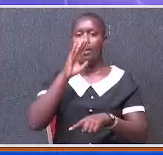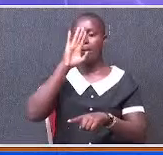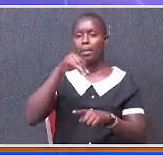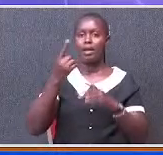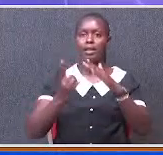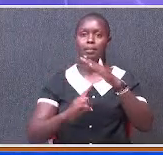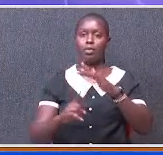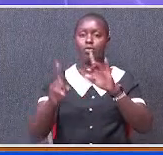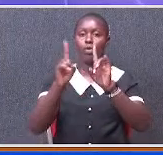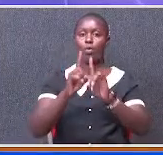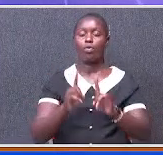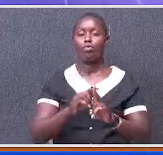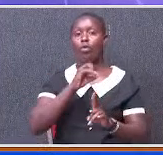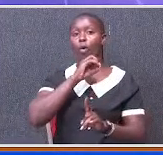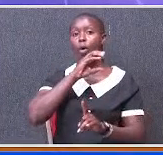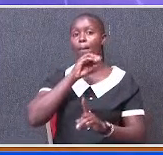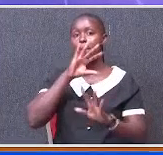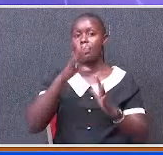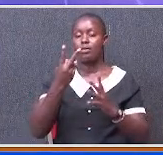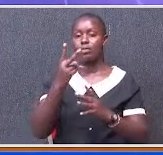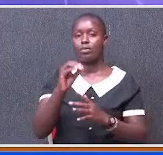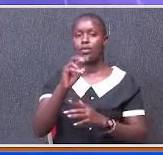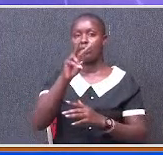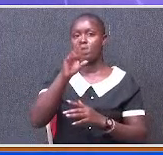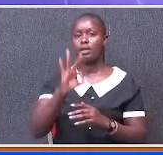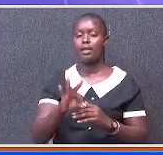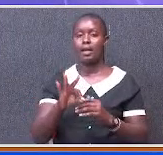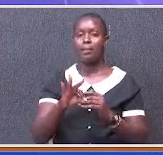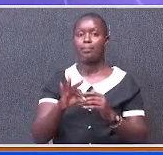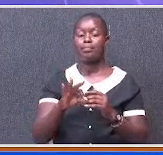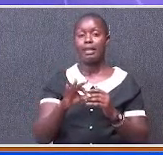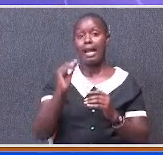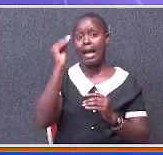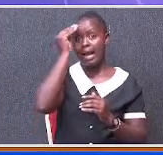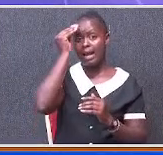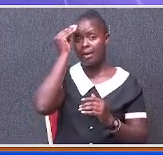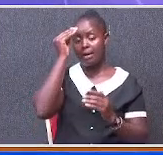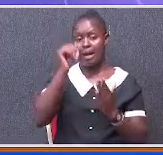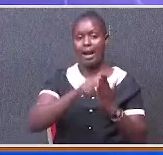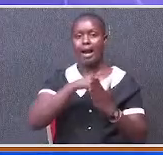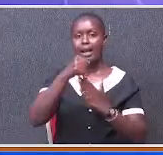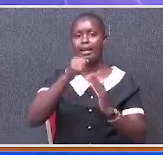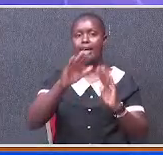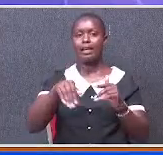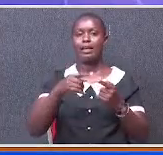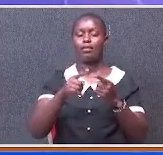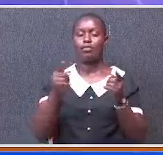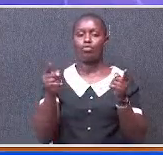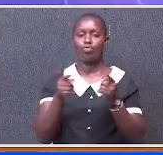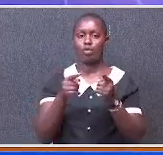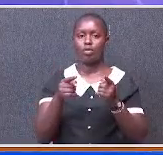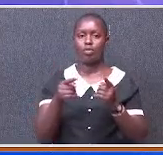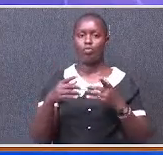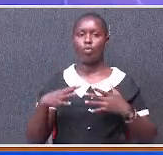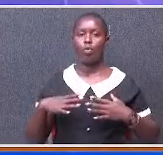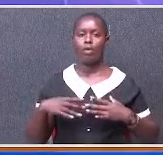They have also complained that the 2023 academic calendar gives very short holiday periods.